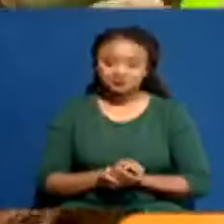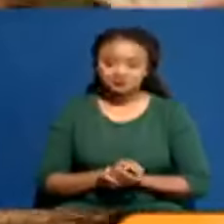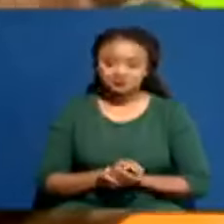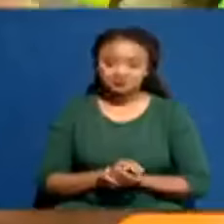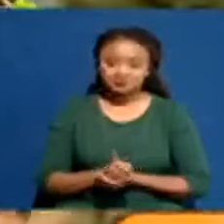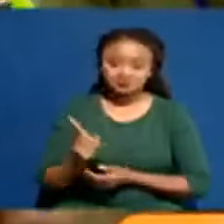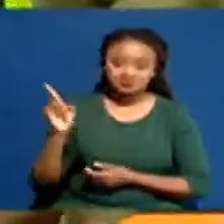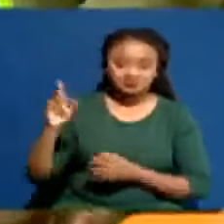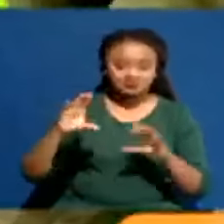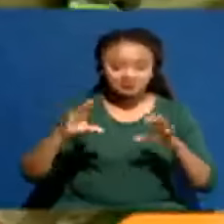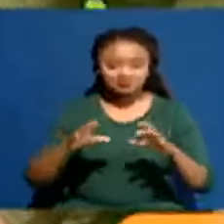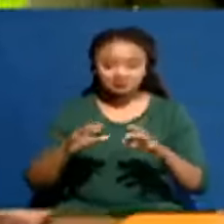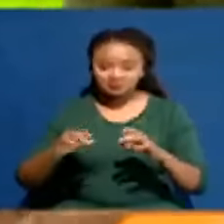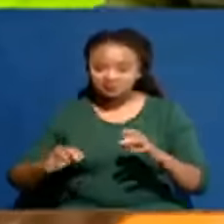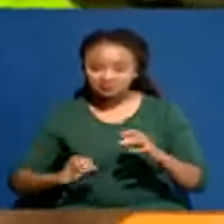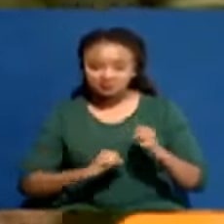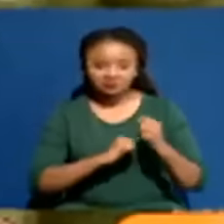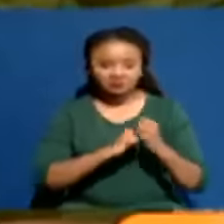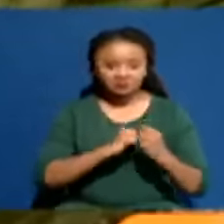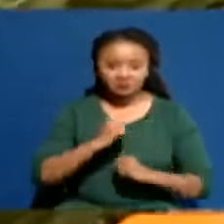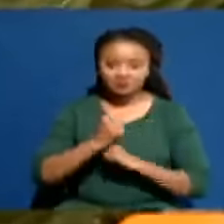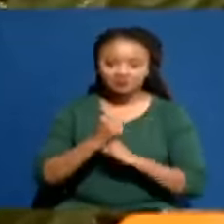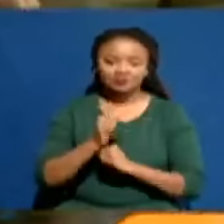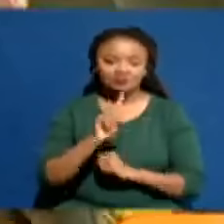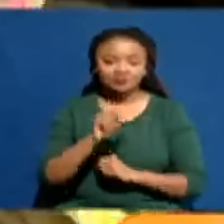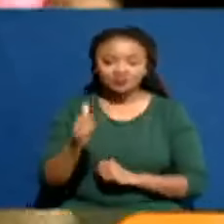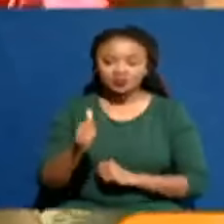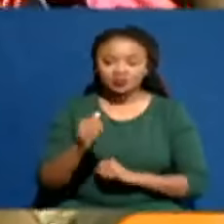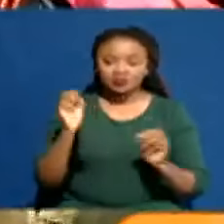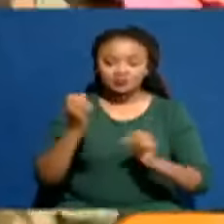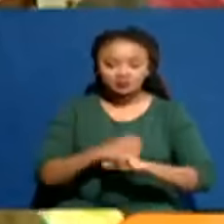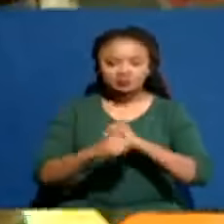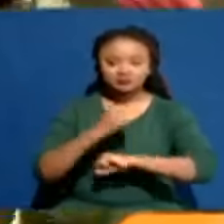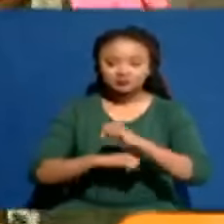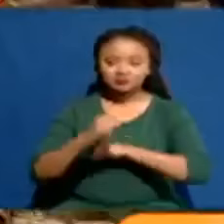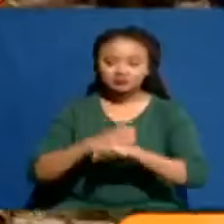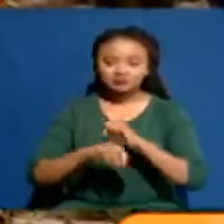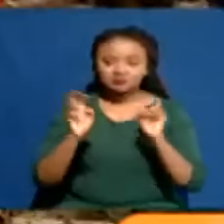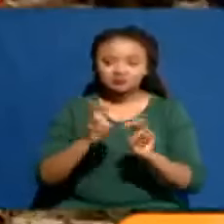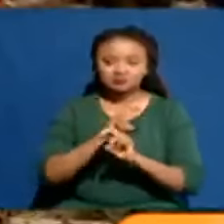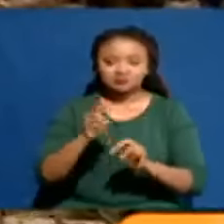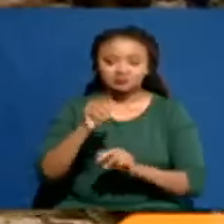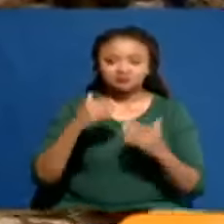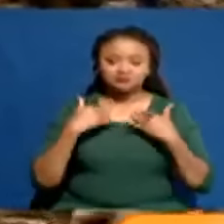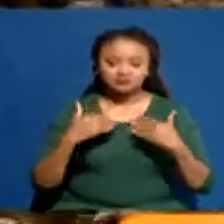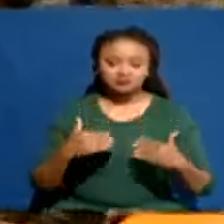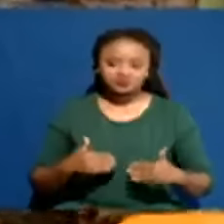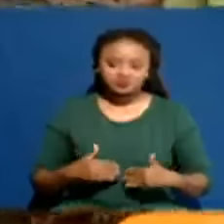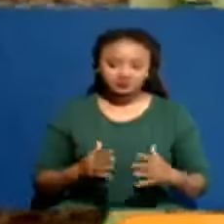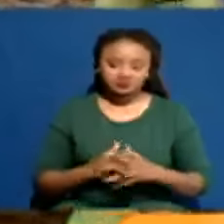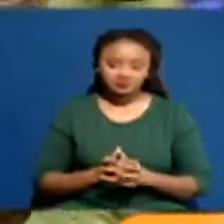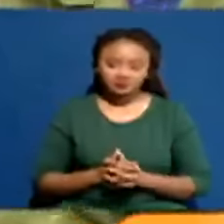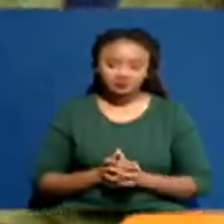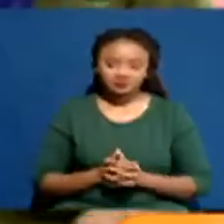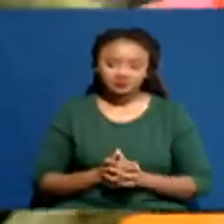community rallied together in the face of Mother Nature's fury. Despite the grim task, their relentless determination led